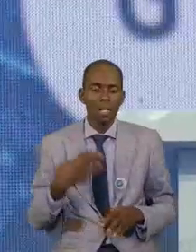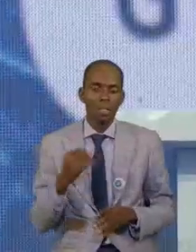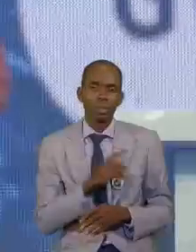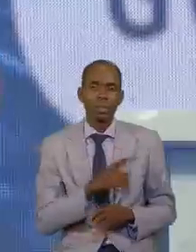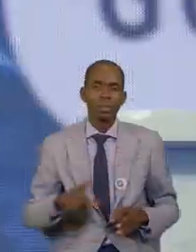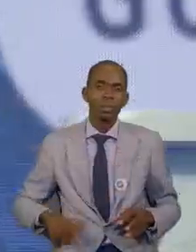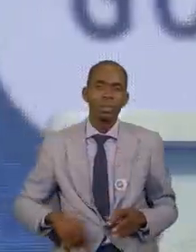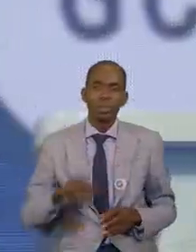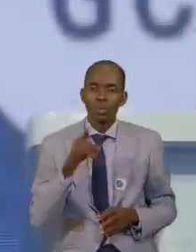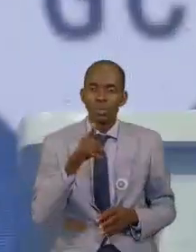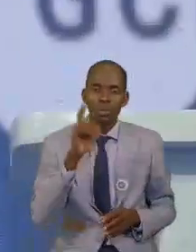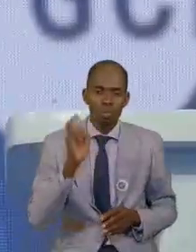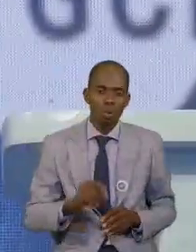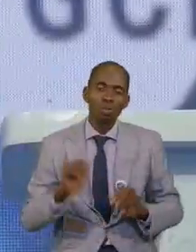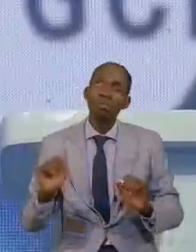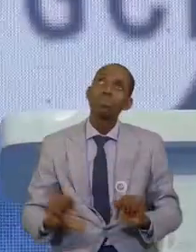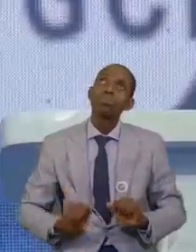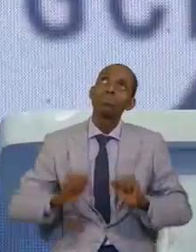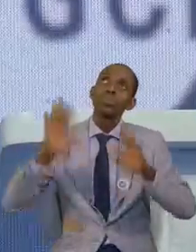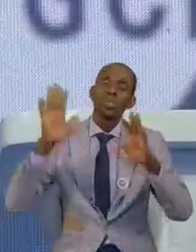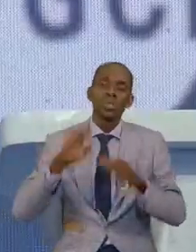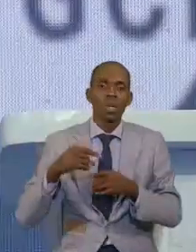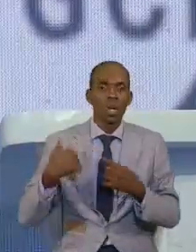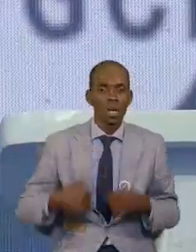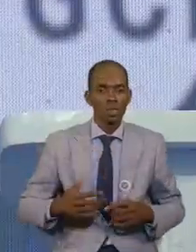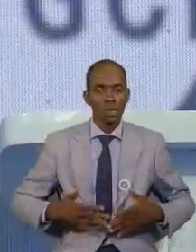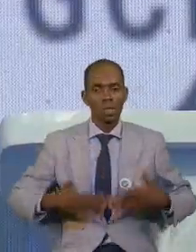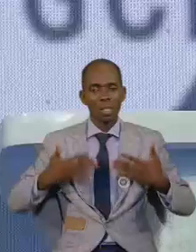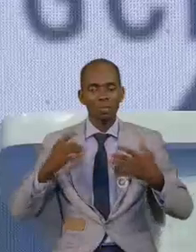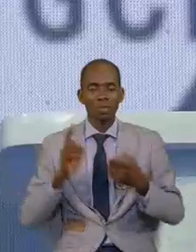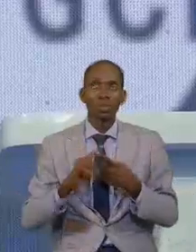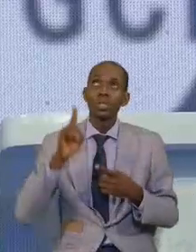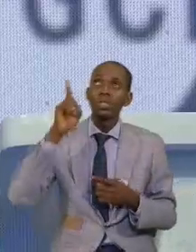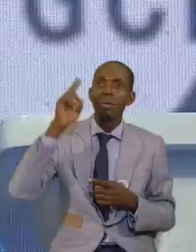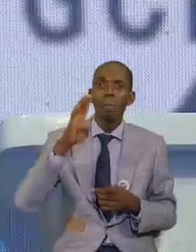You must surrender your heart, your life unto him by faith.